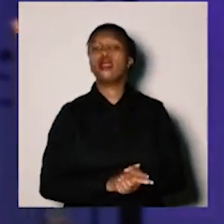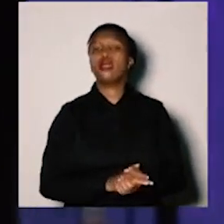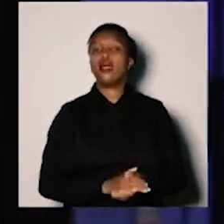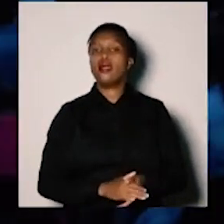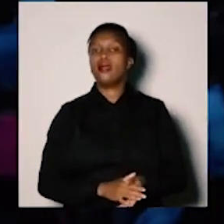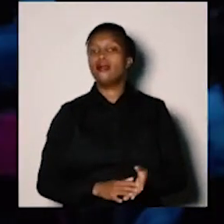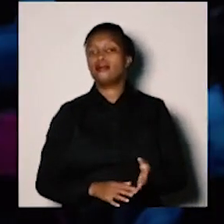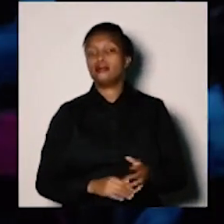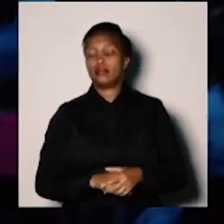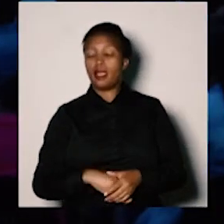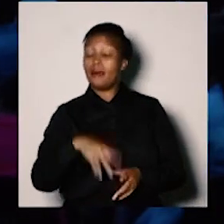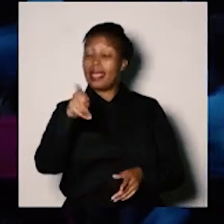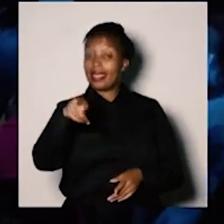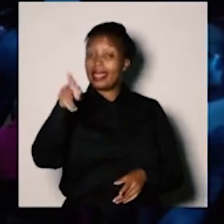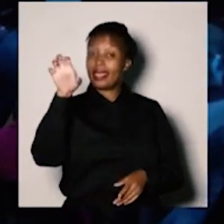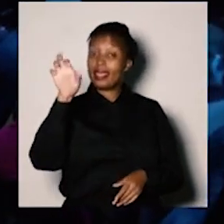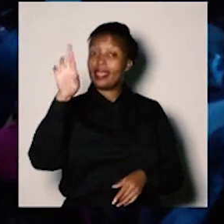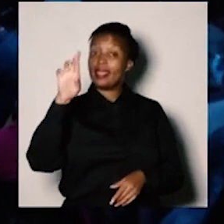go and Google him.